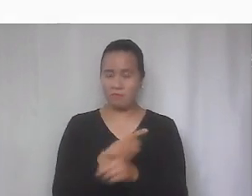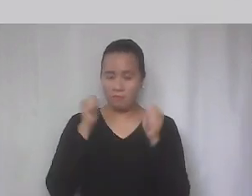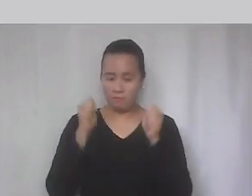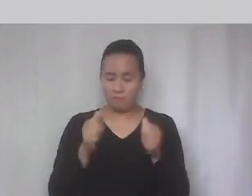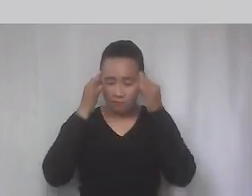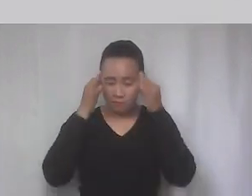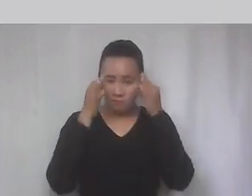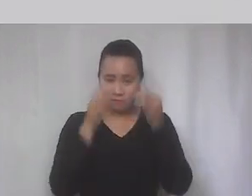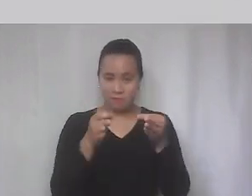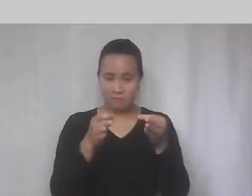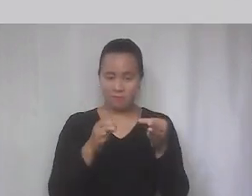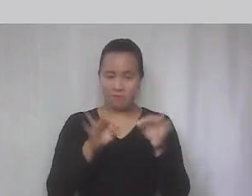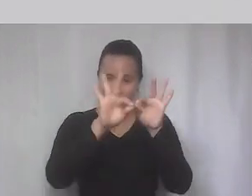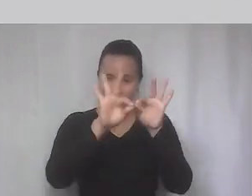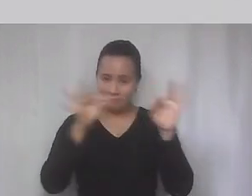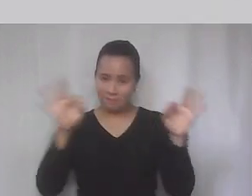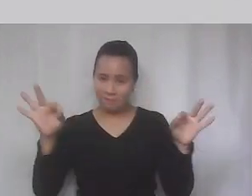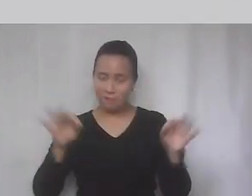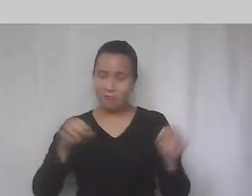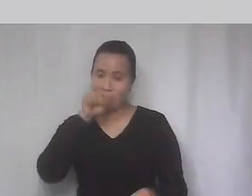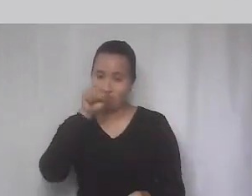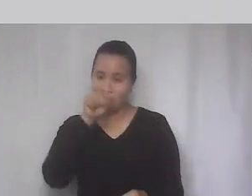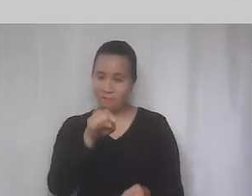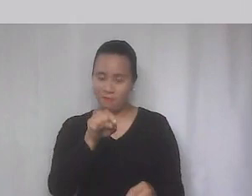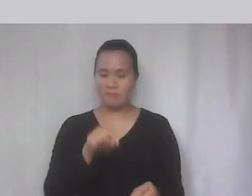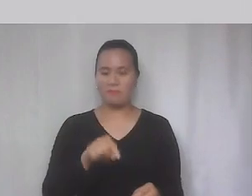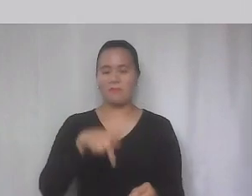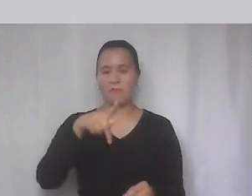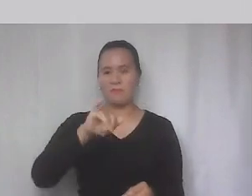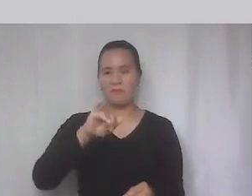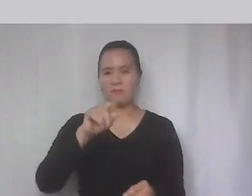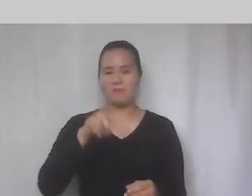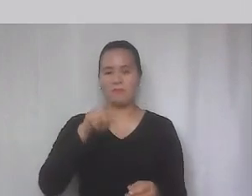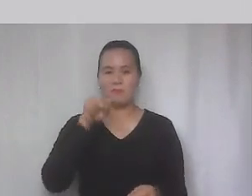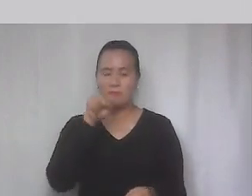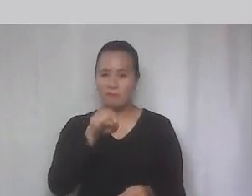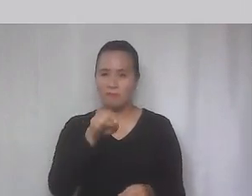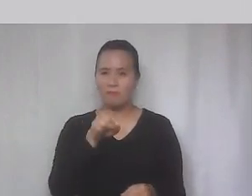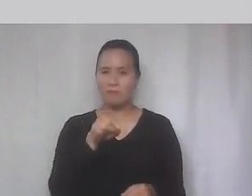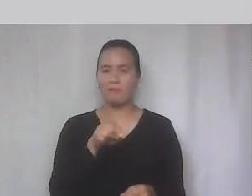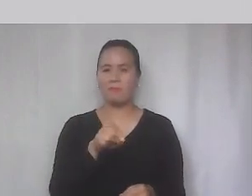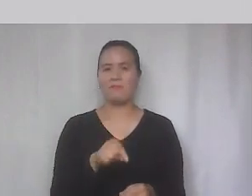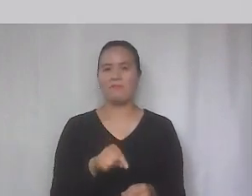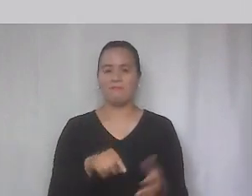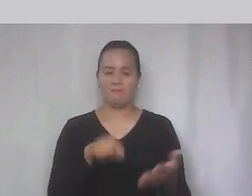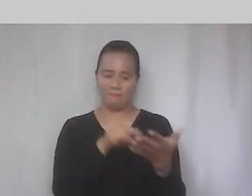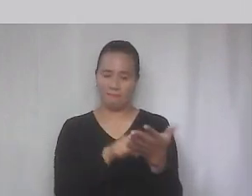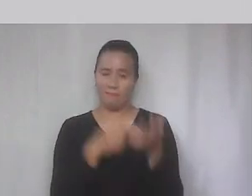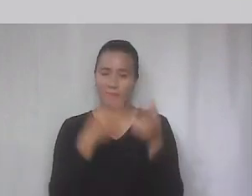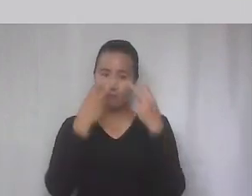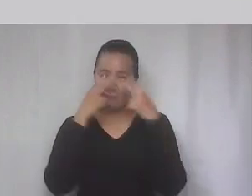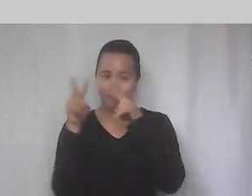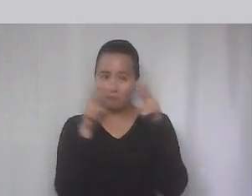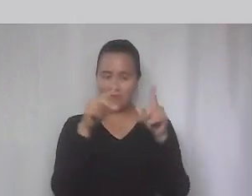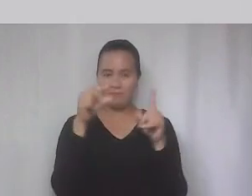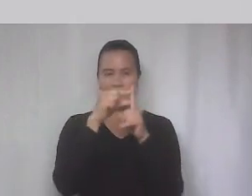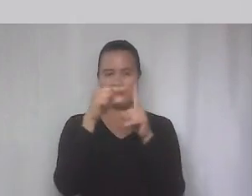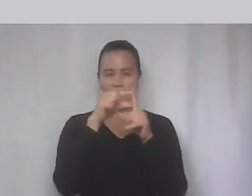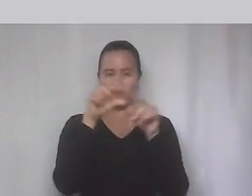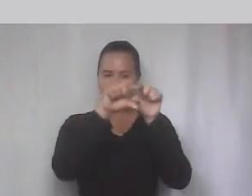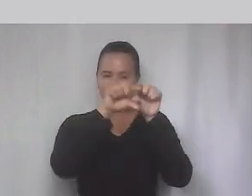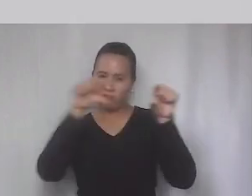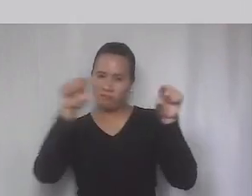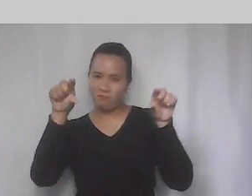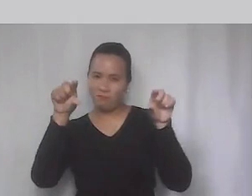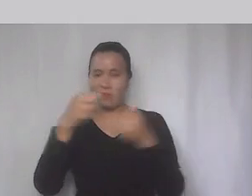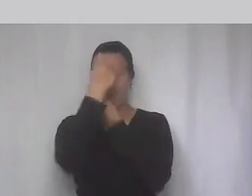the play button, the Amazon rainforest, you hear the text read aloud, and you see the words highlighted. You can easily follow along. You can increase